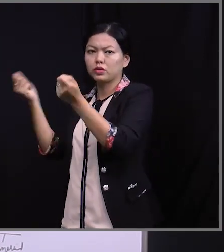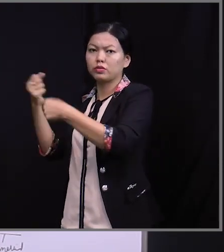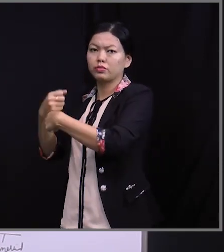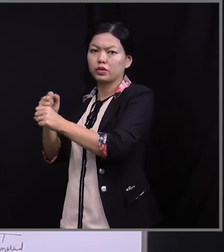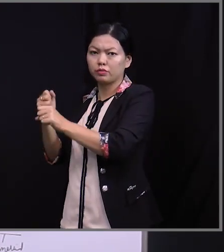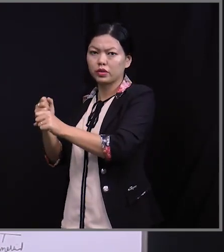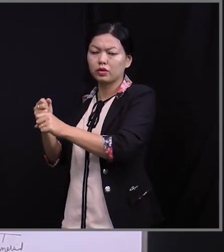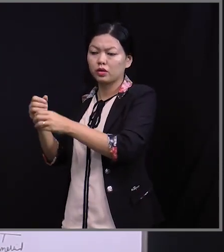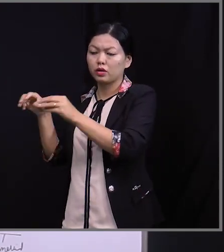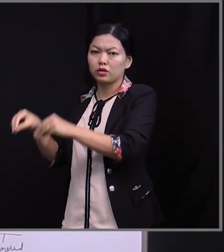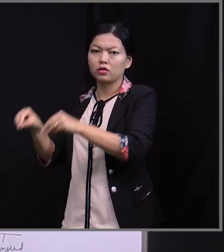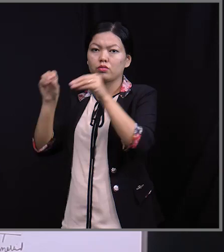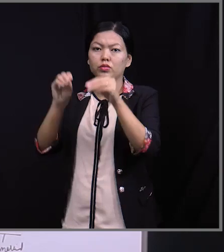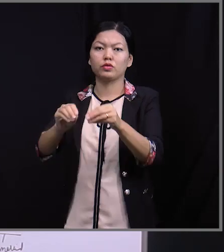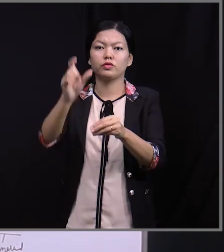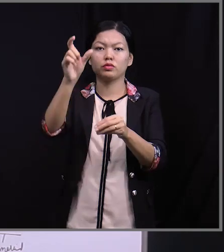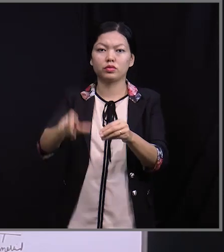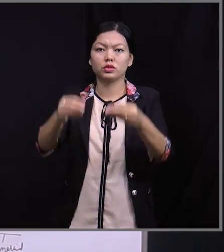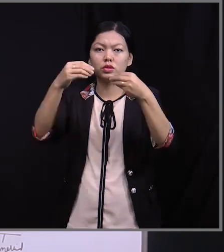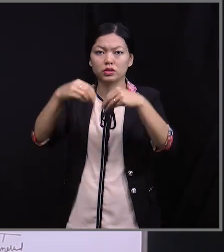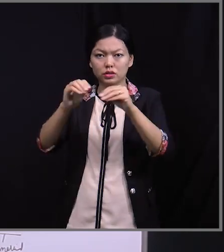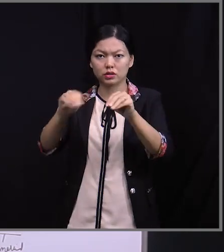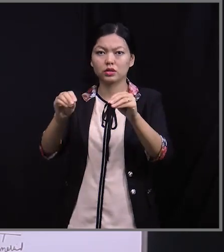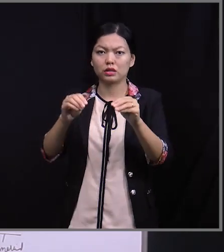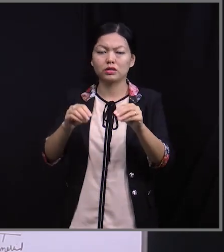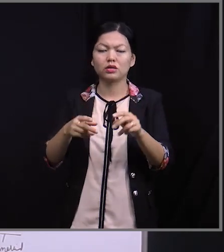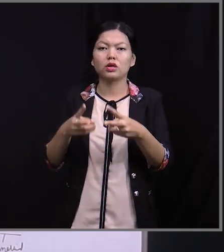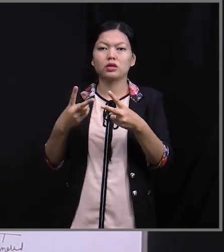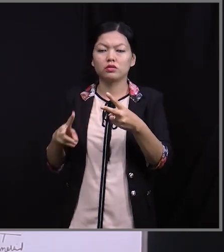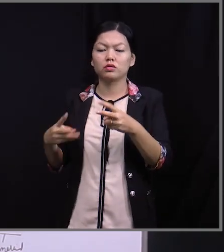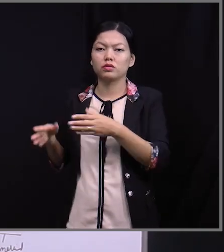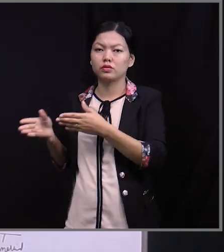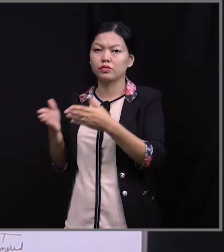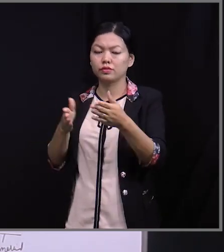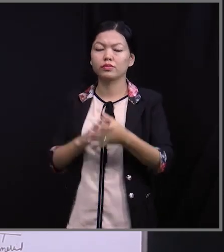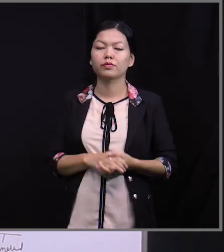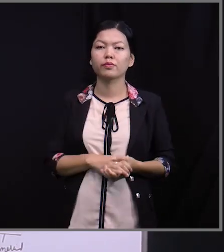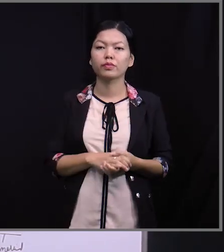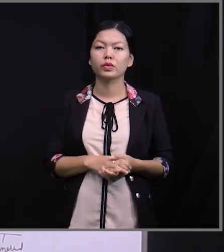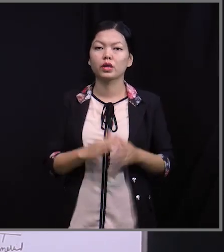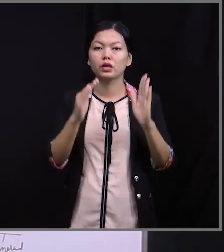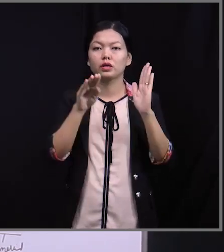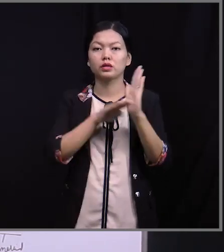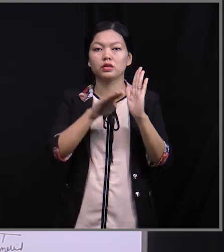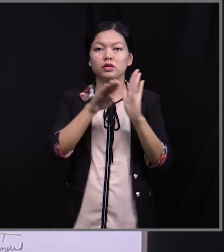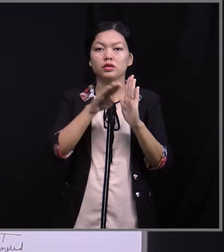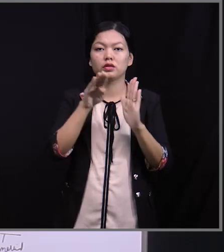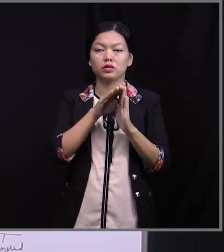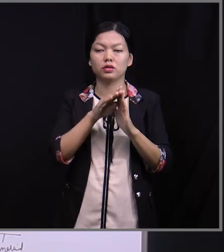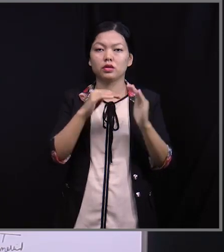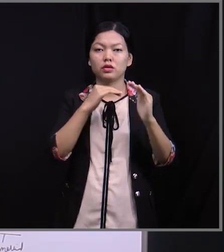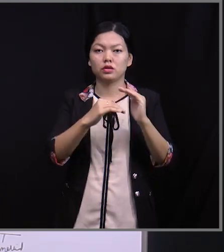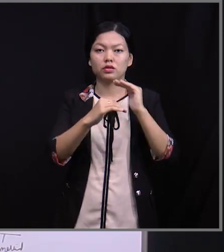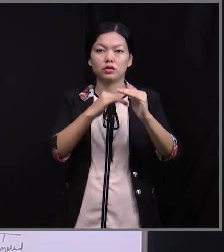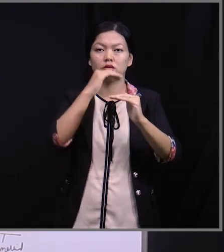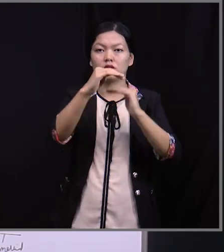consumer. Next is personal. Personal are employees. So an entrepreneur does not only employ the employees